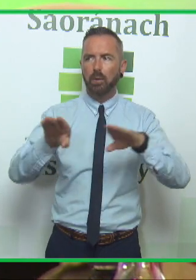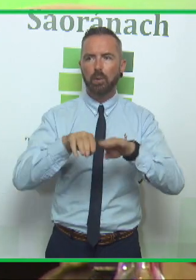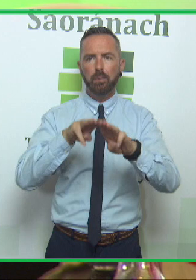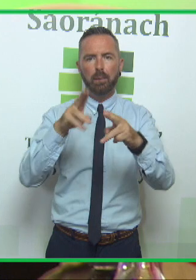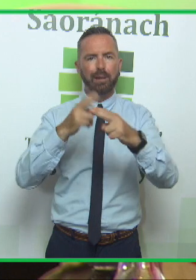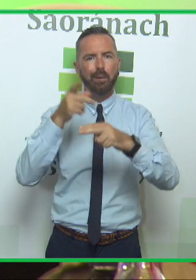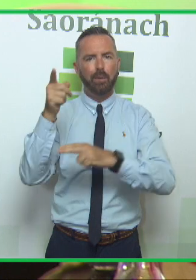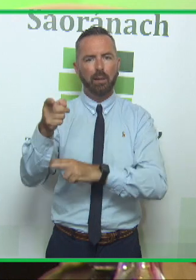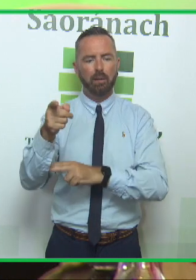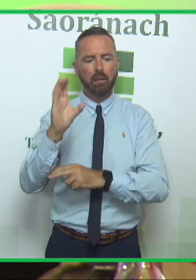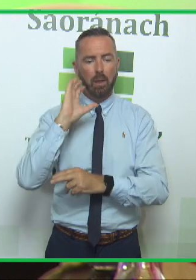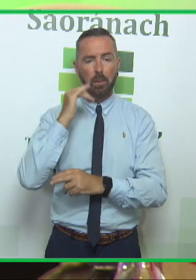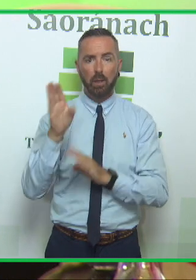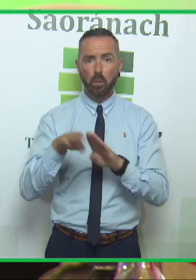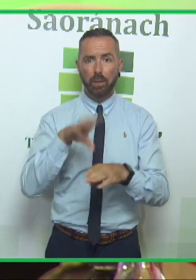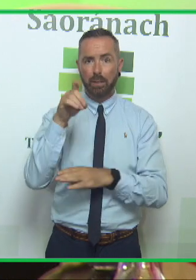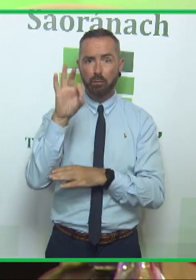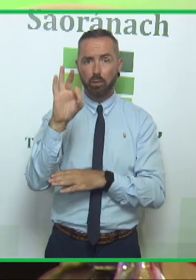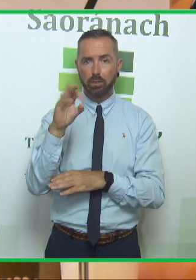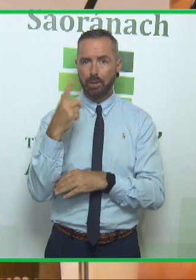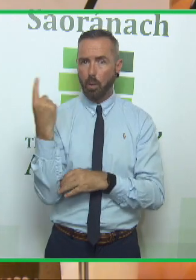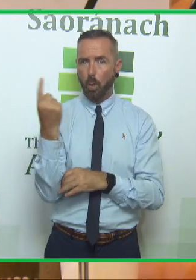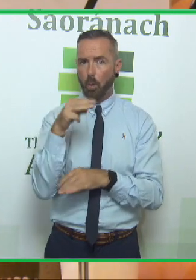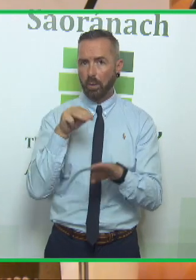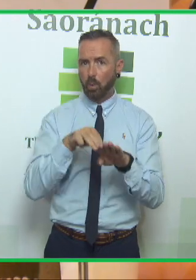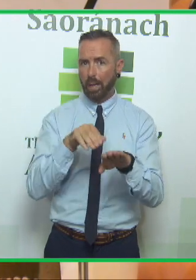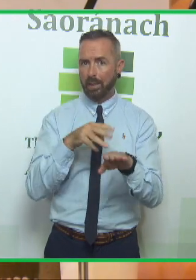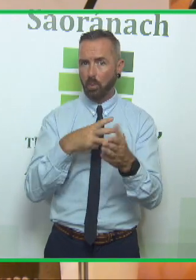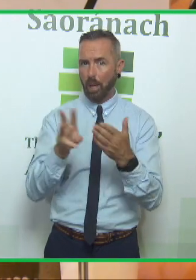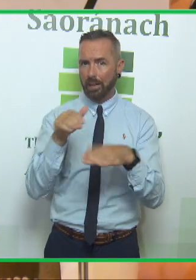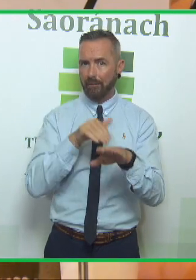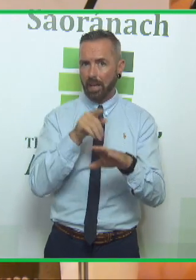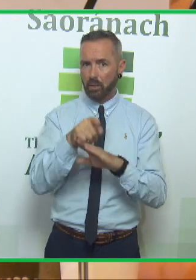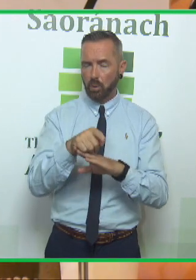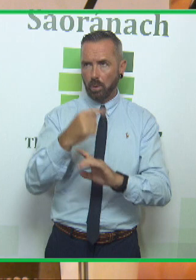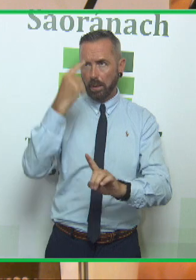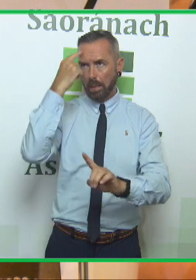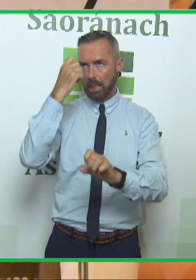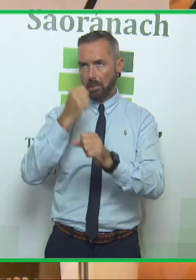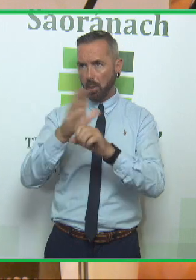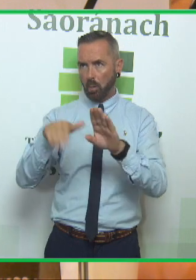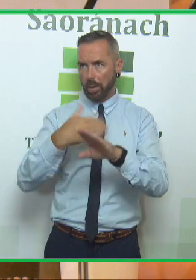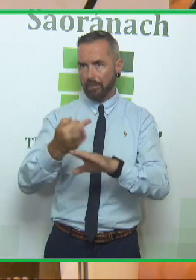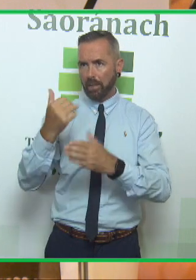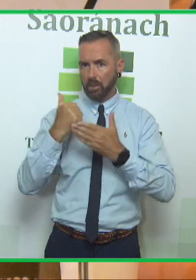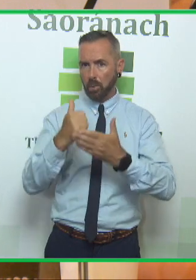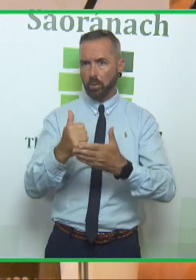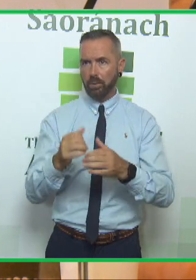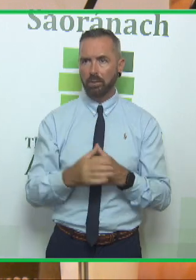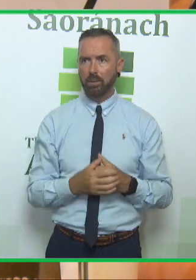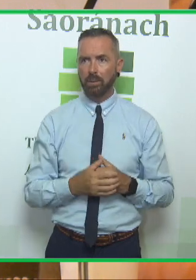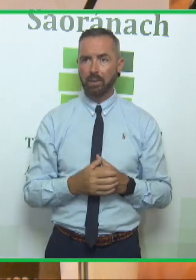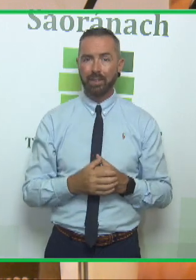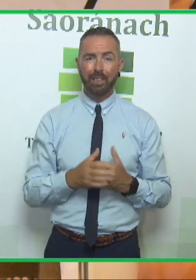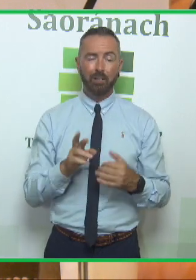it's only when it affects you you begin to think about where the support is, and if you're not affected, it's like one of those issues. I really don't want to know about